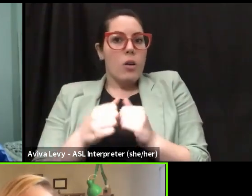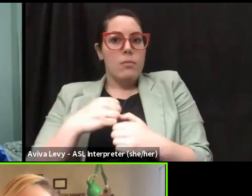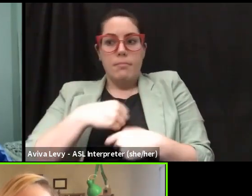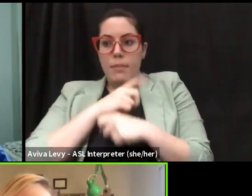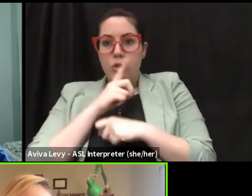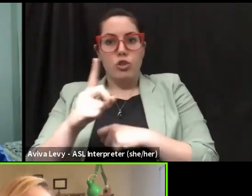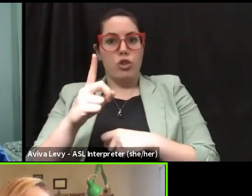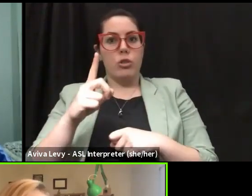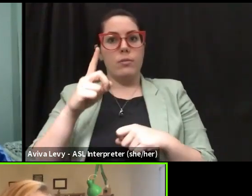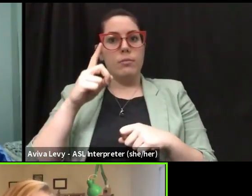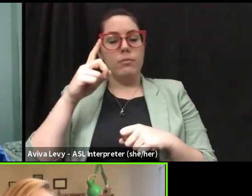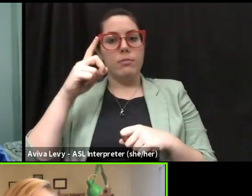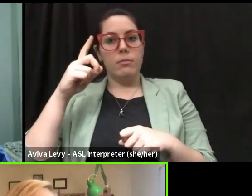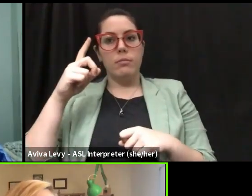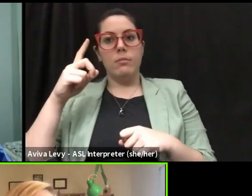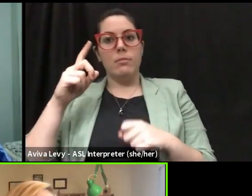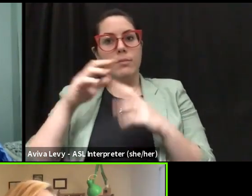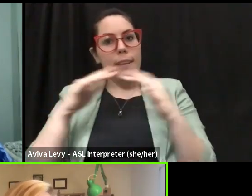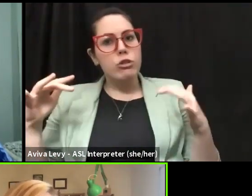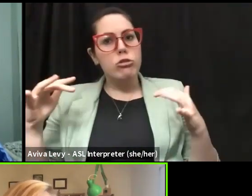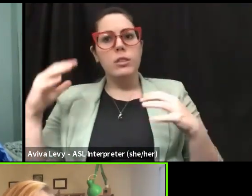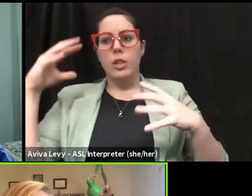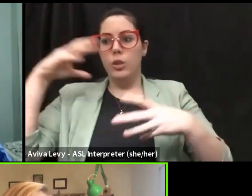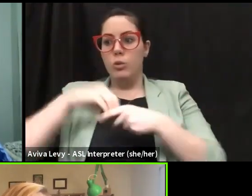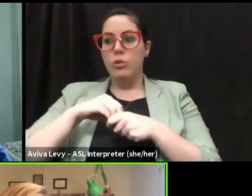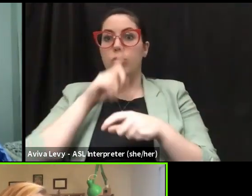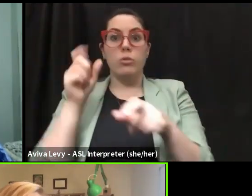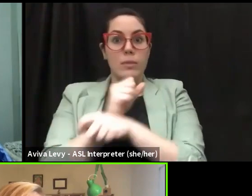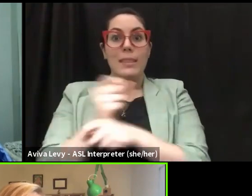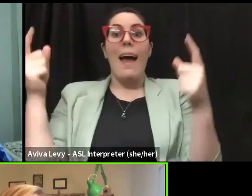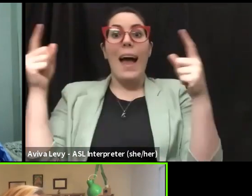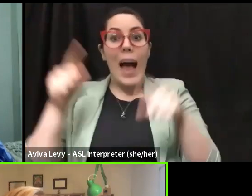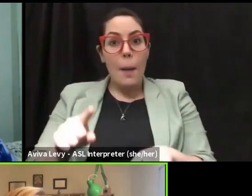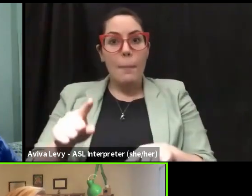and inclusion are real practices and not just a buzzword?